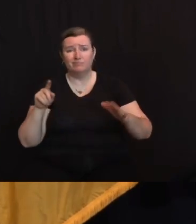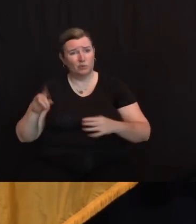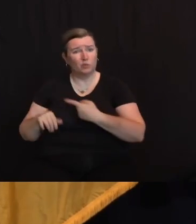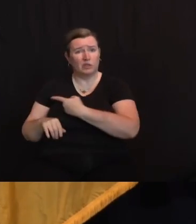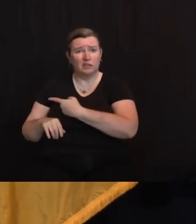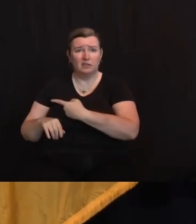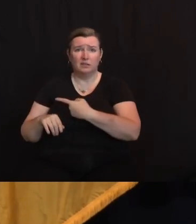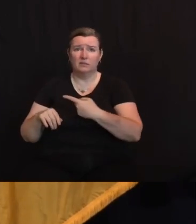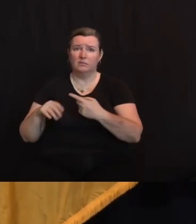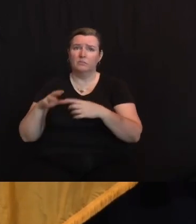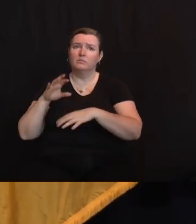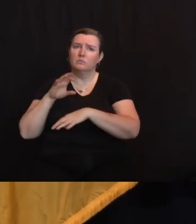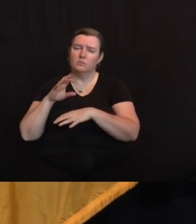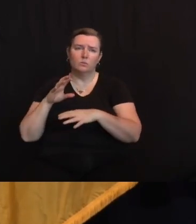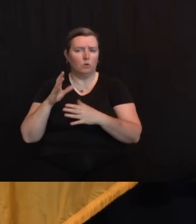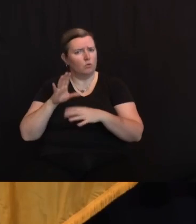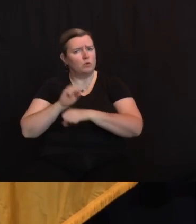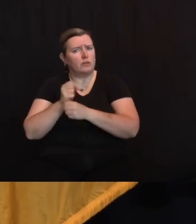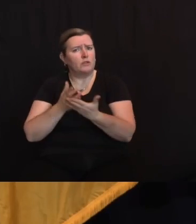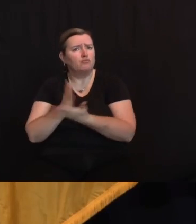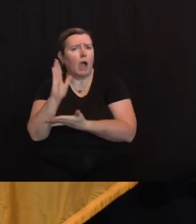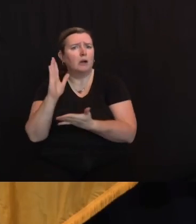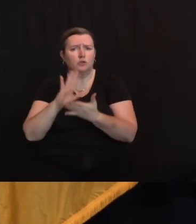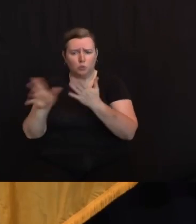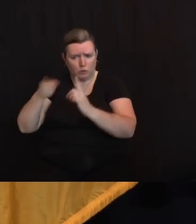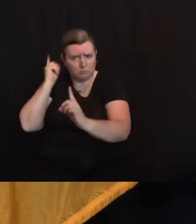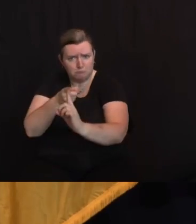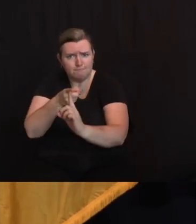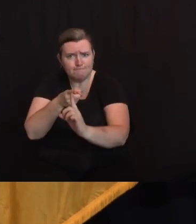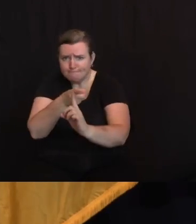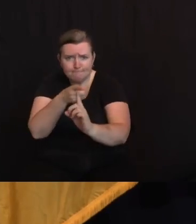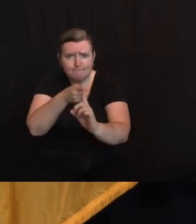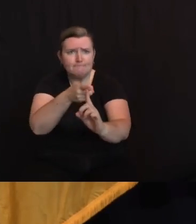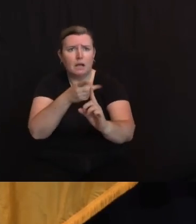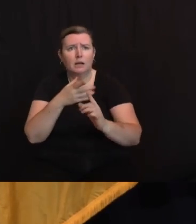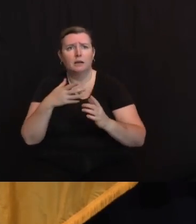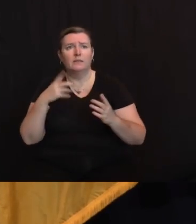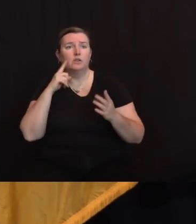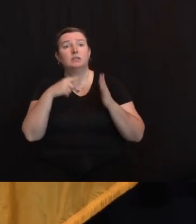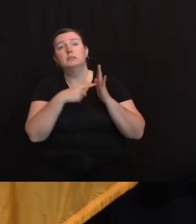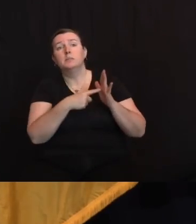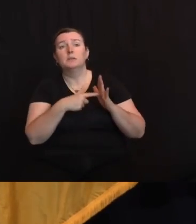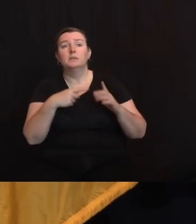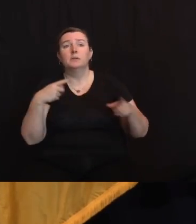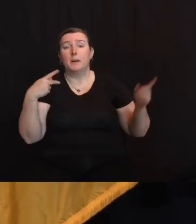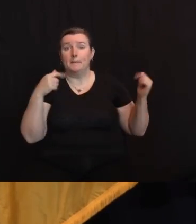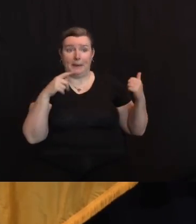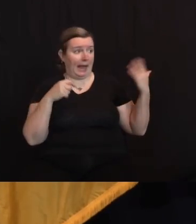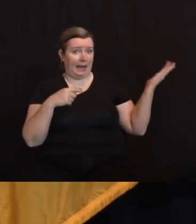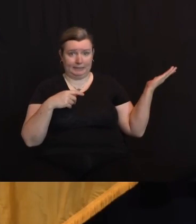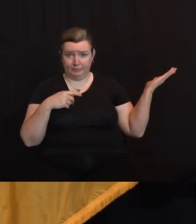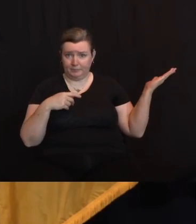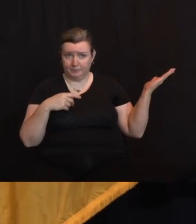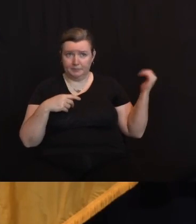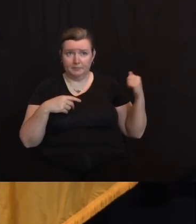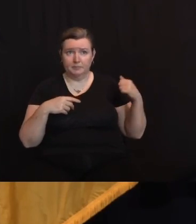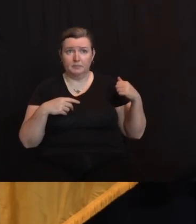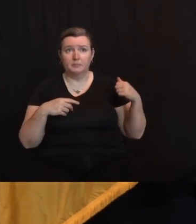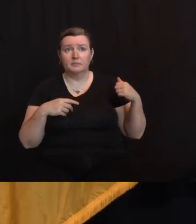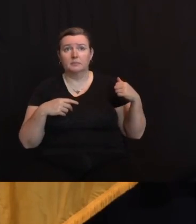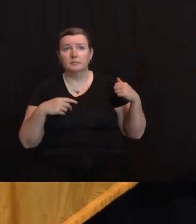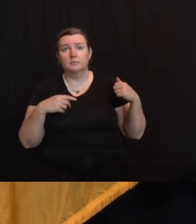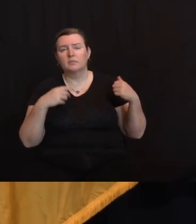to target, not as a general population matter, but if Pat flaunts this deliberately, which he won't, and